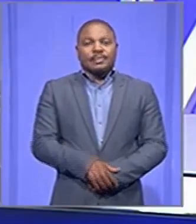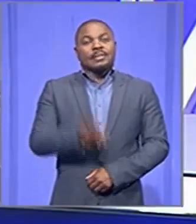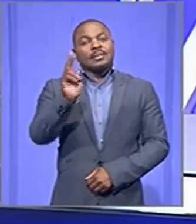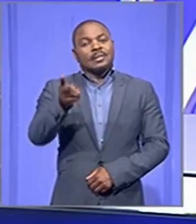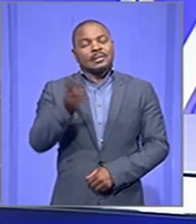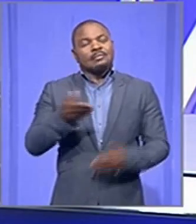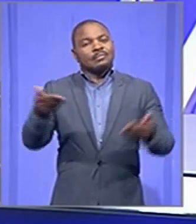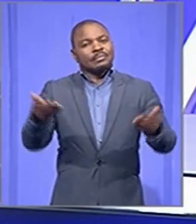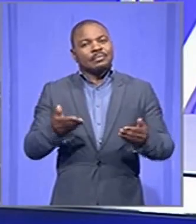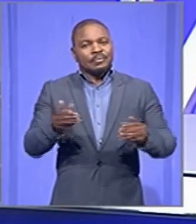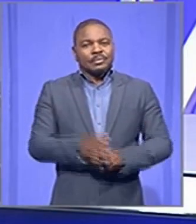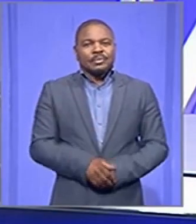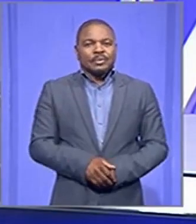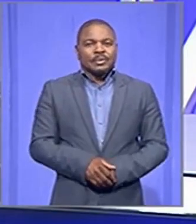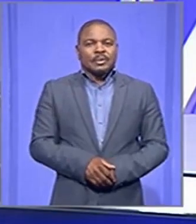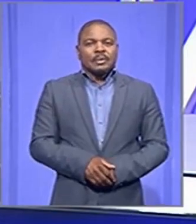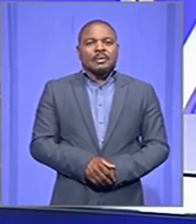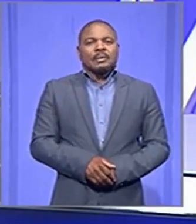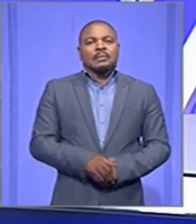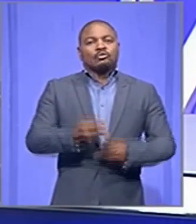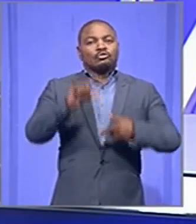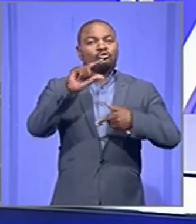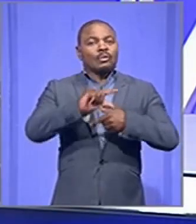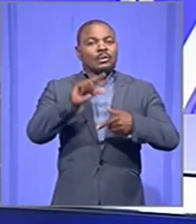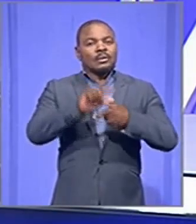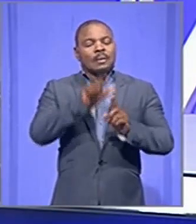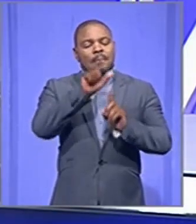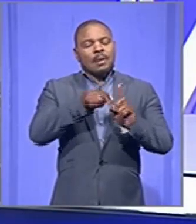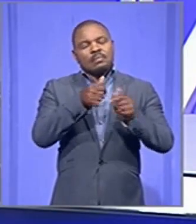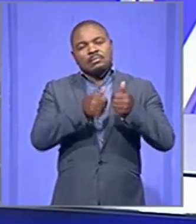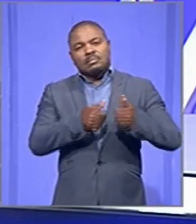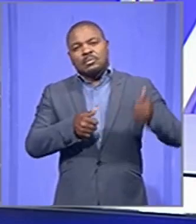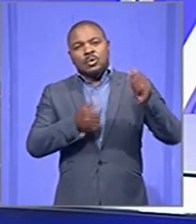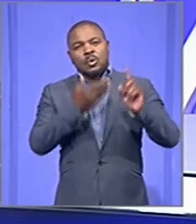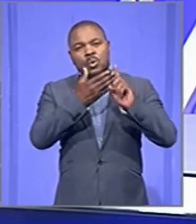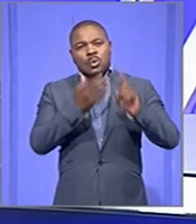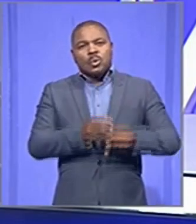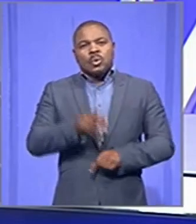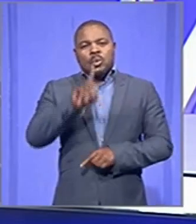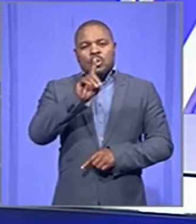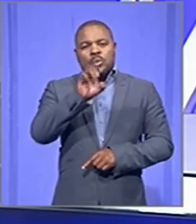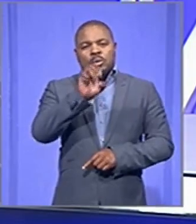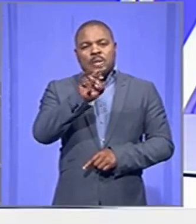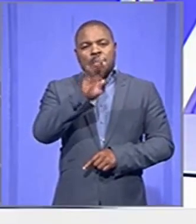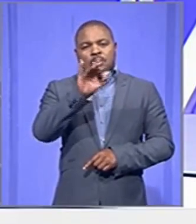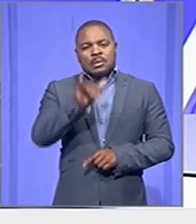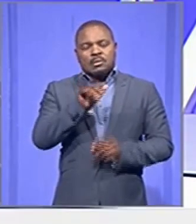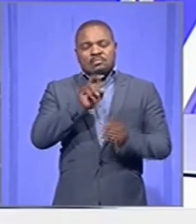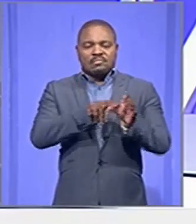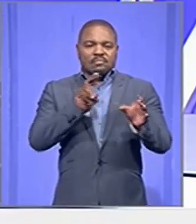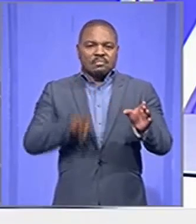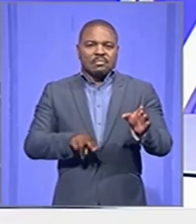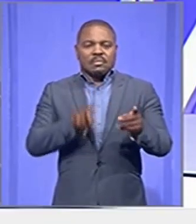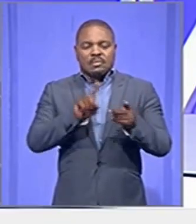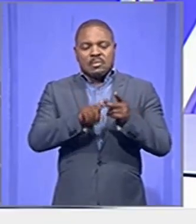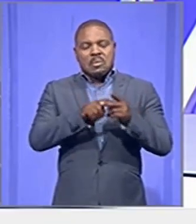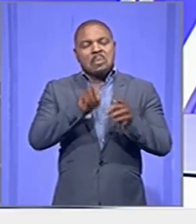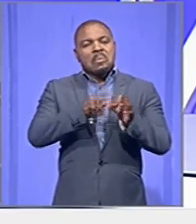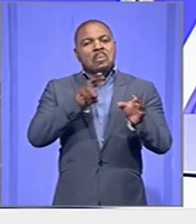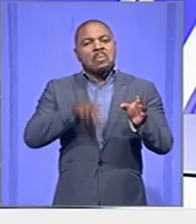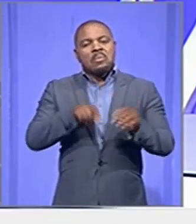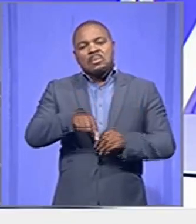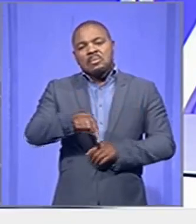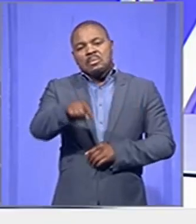Harbero amohele mohi mohlanga e moholo wa phethahatso wa Transnet Phosha Dabi o itukulotse mosebetsi mme o tla tloela mosebetsi mafelong a